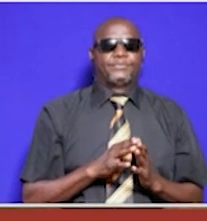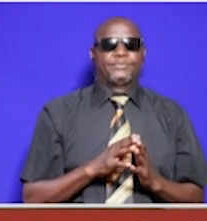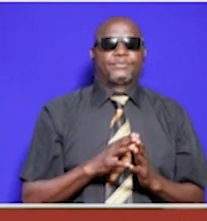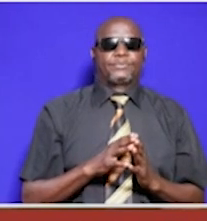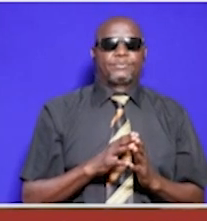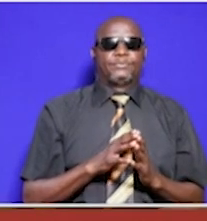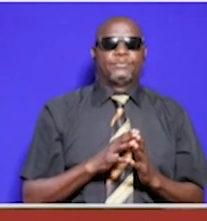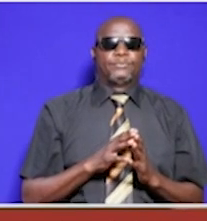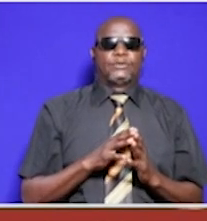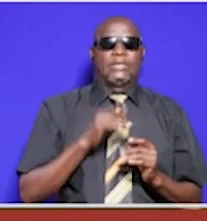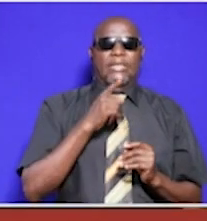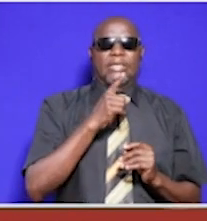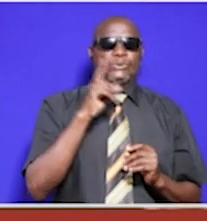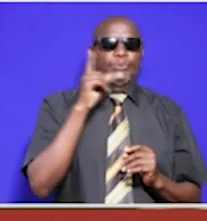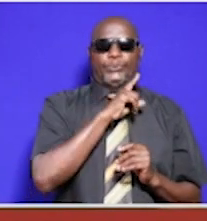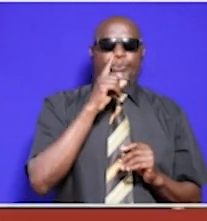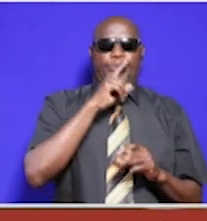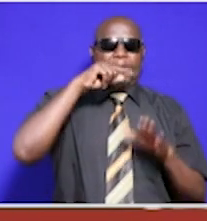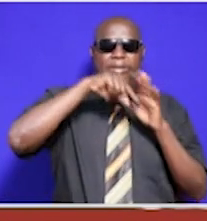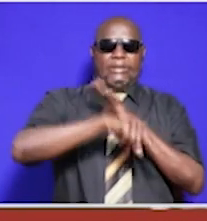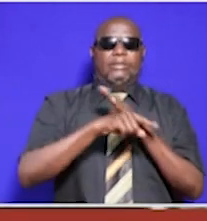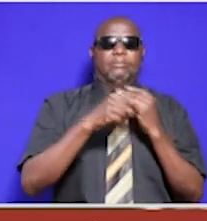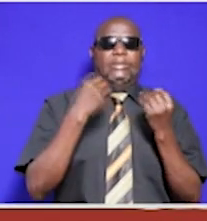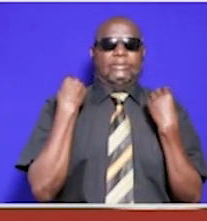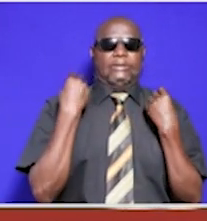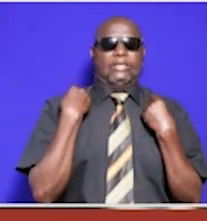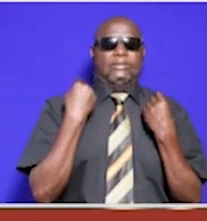It is a very thorough exercise that first involves